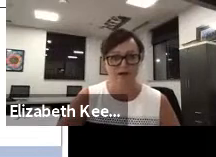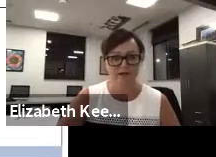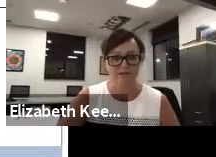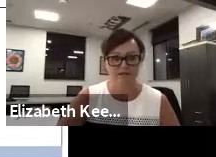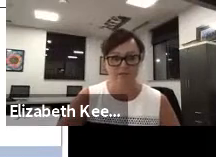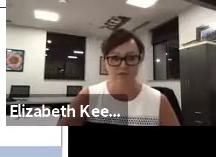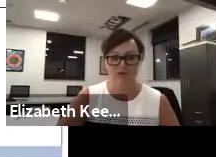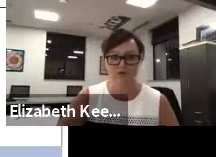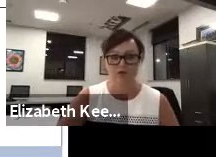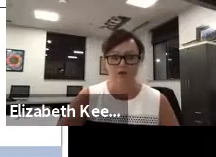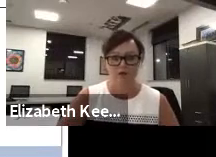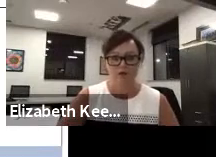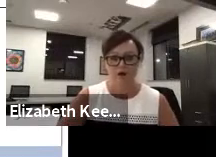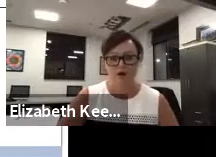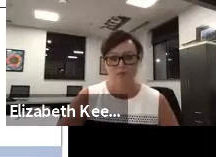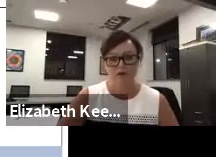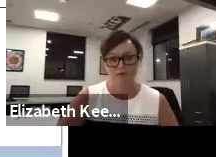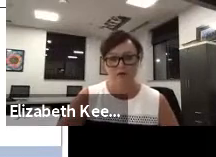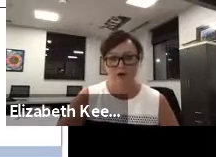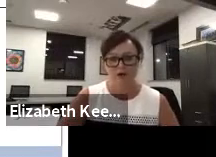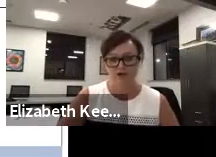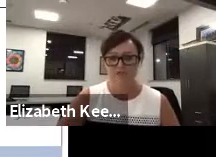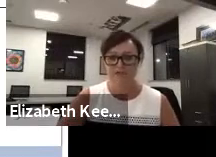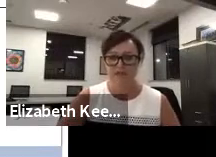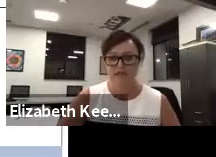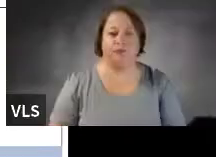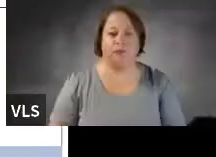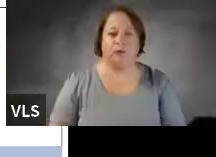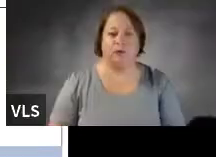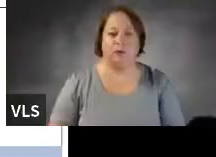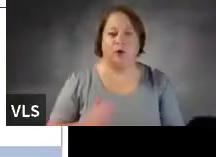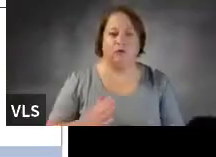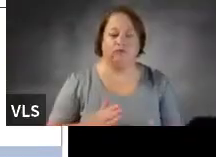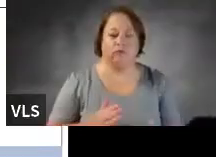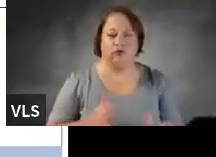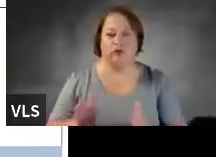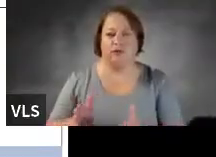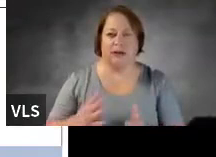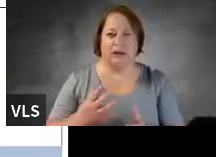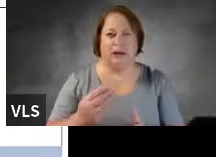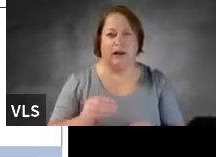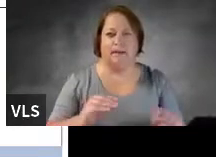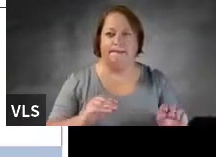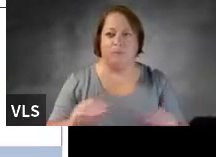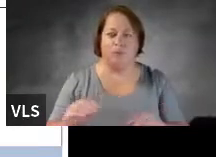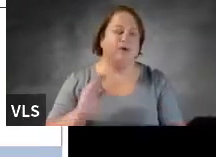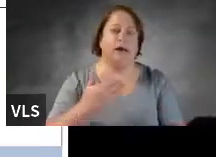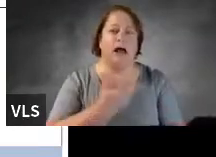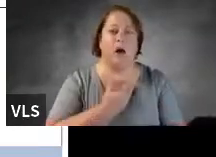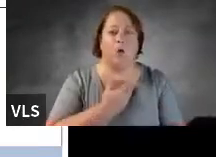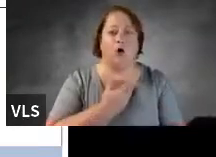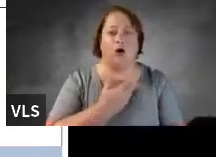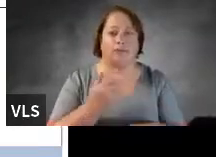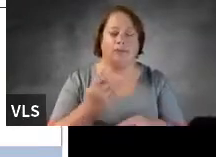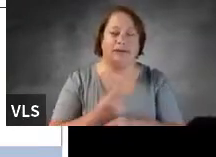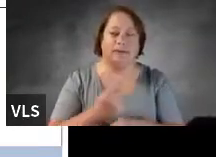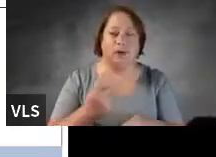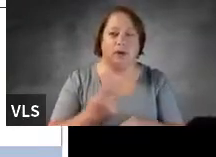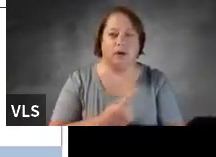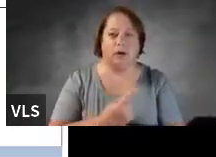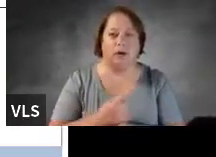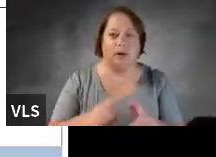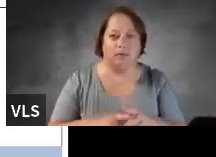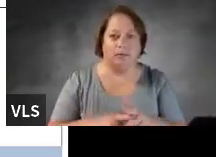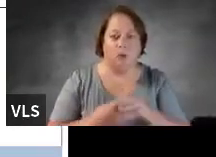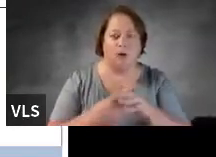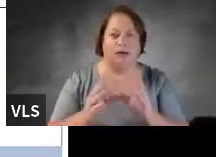going on in September. So we are kind of shifting and moving our typical